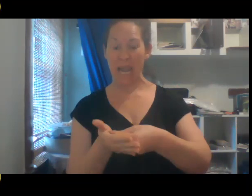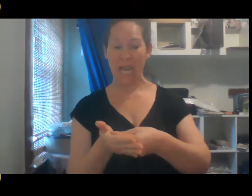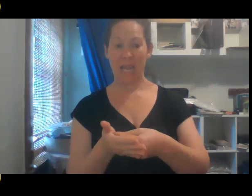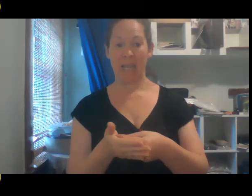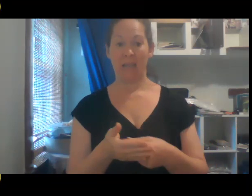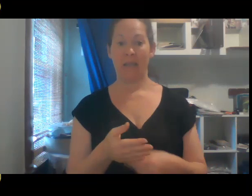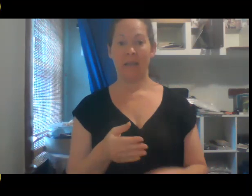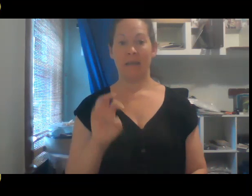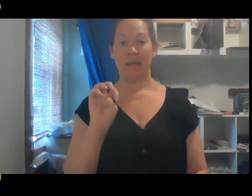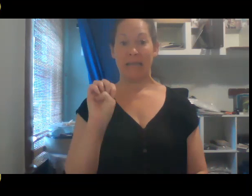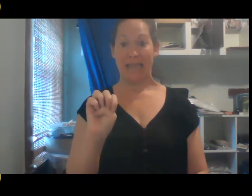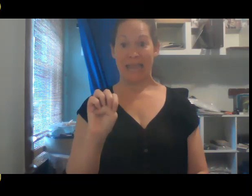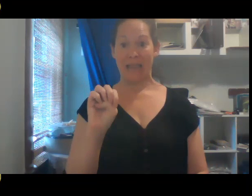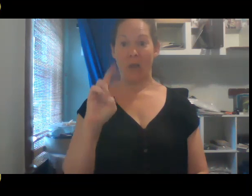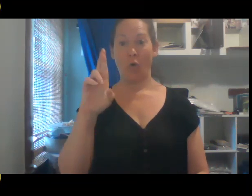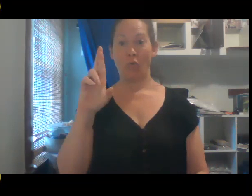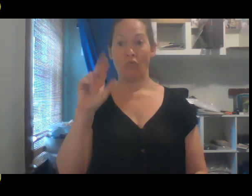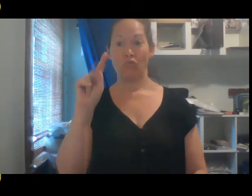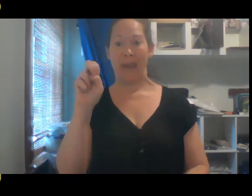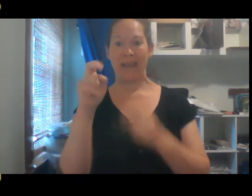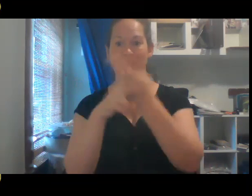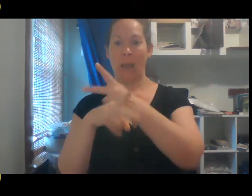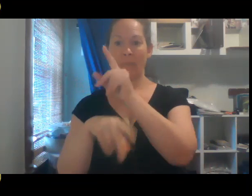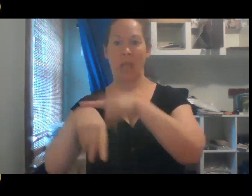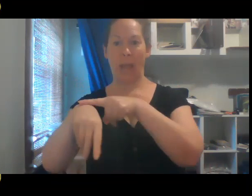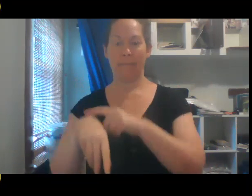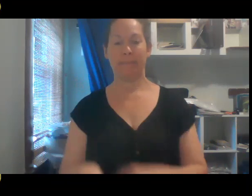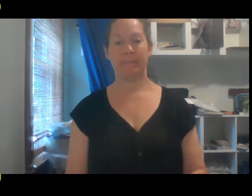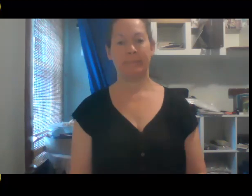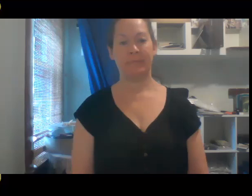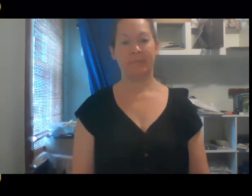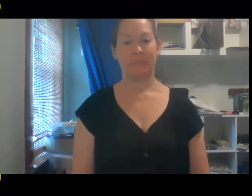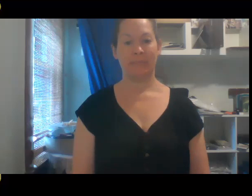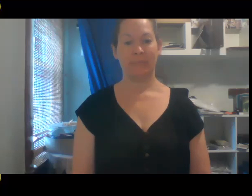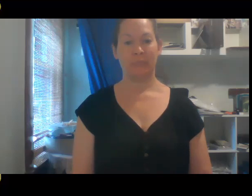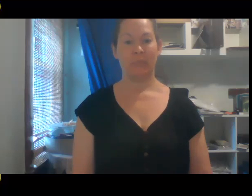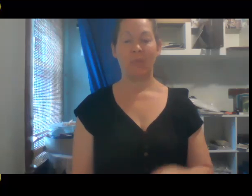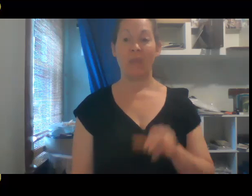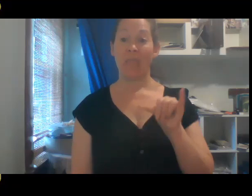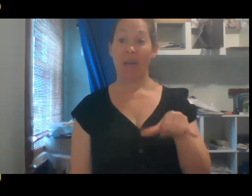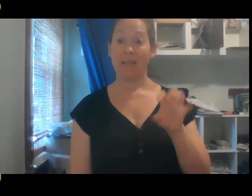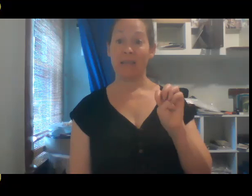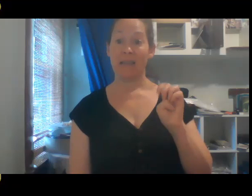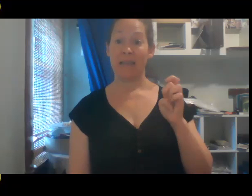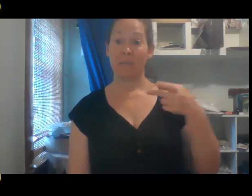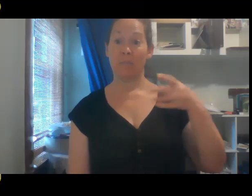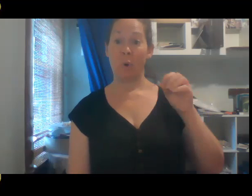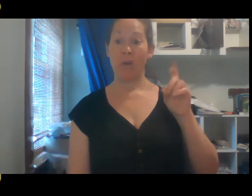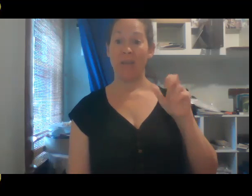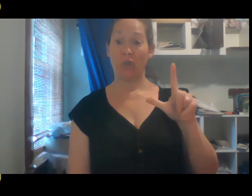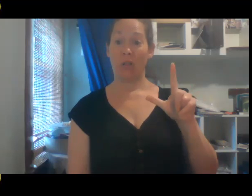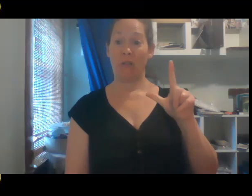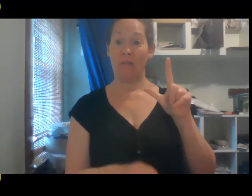E to your rate times time. It's an exponential function. Your rate